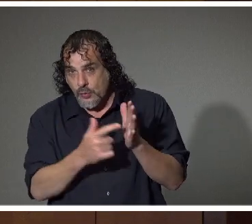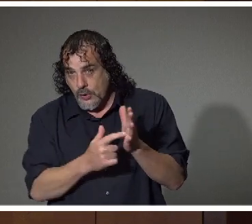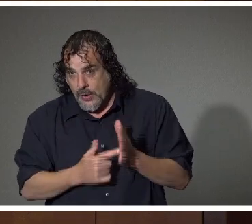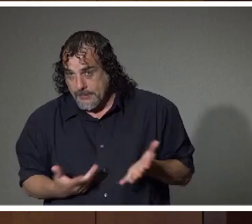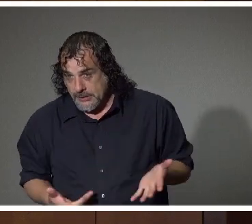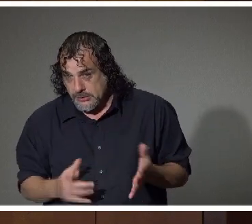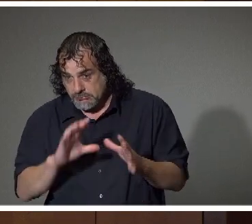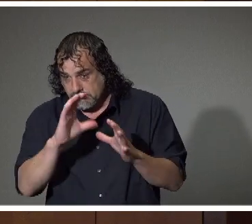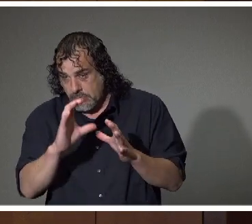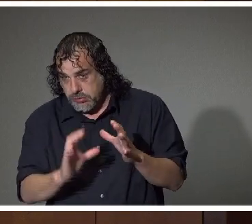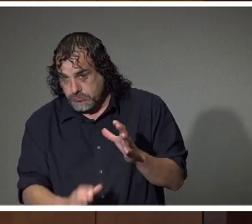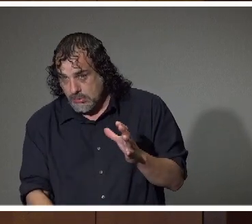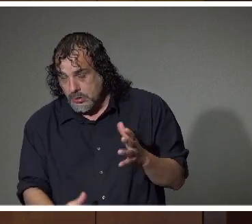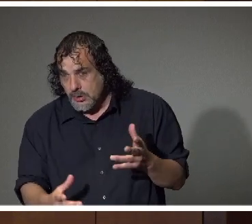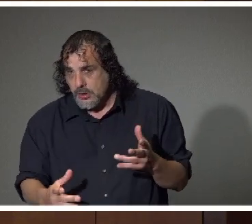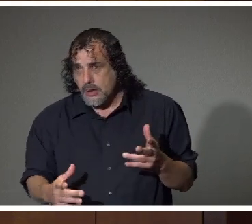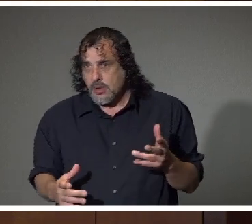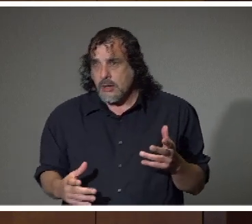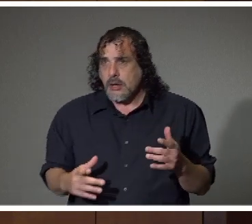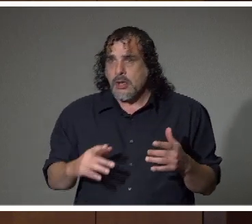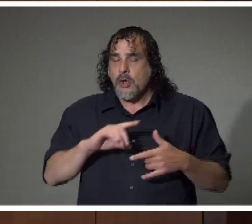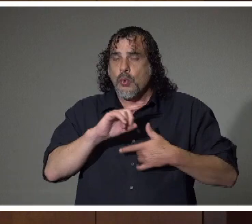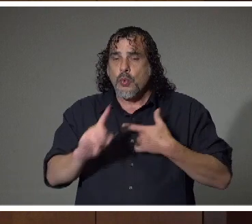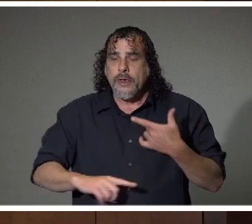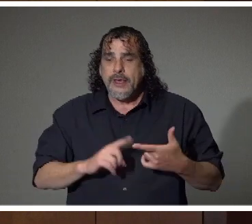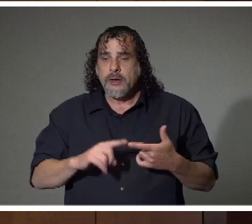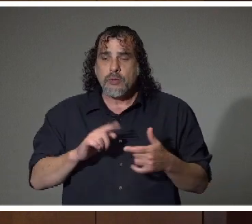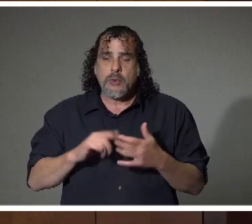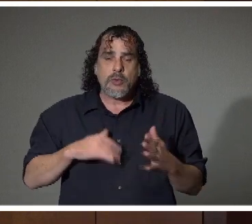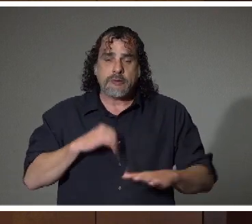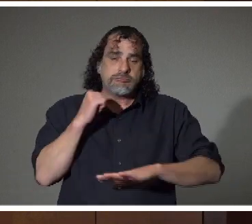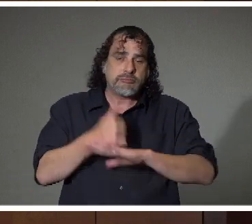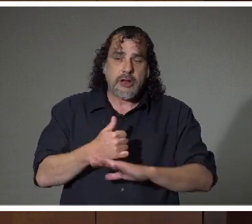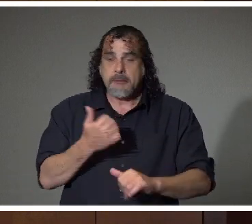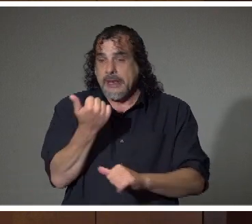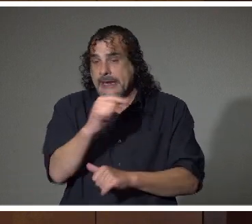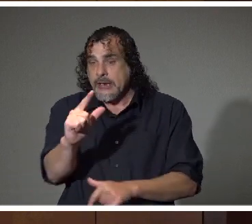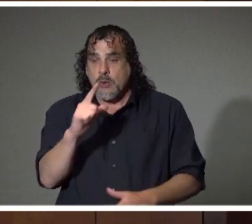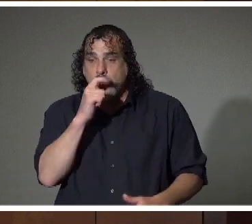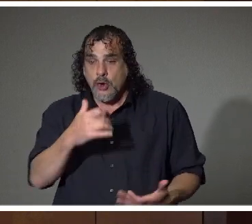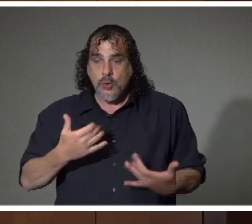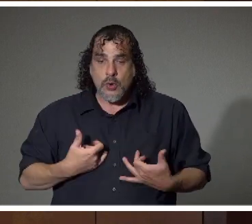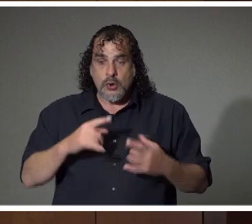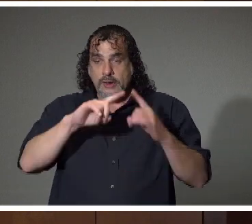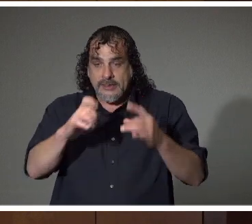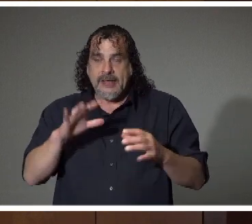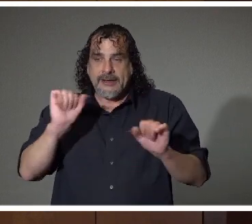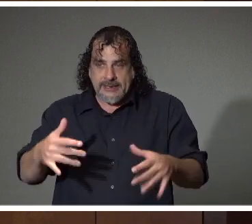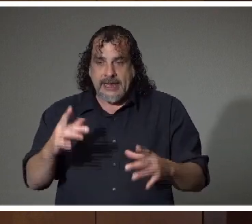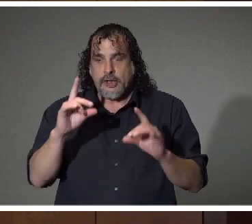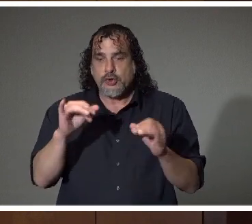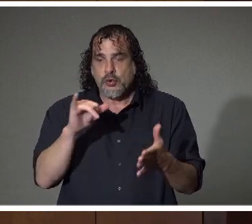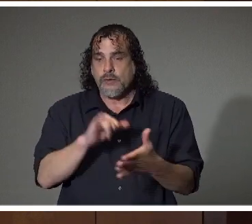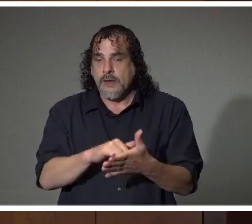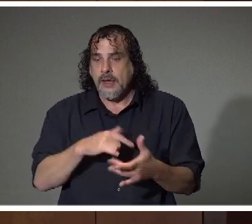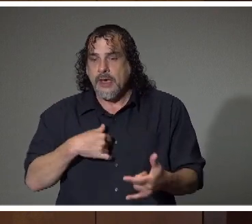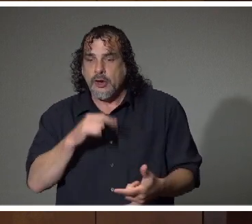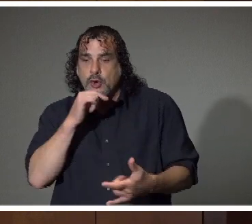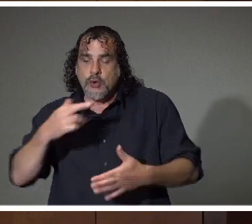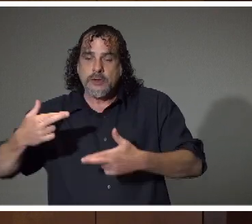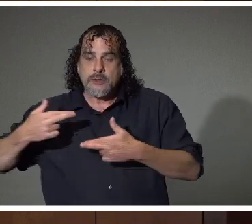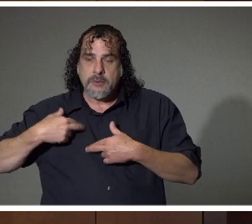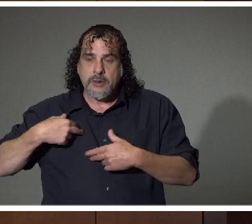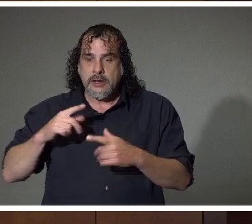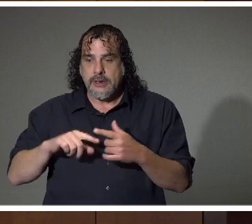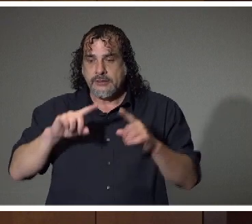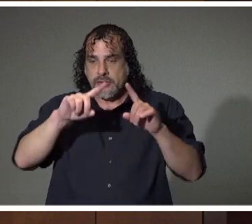will whoever want to test can do so and get a test? Secondly, whose responsibility is it to